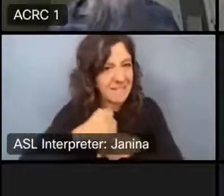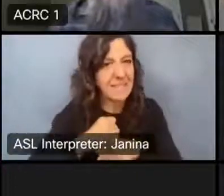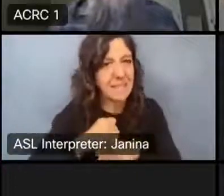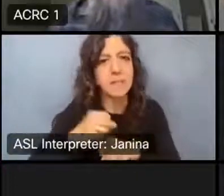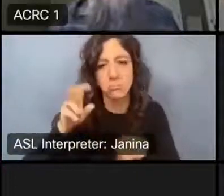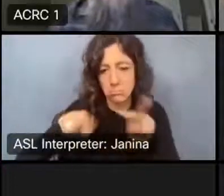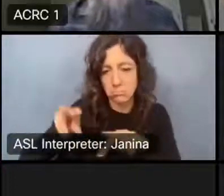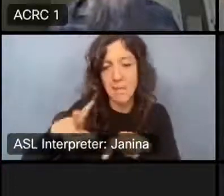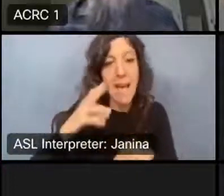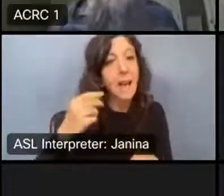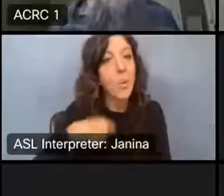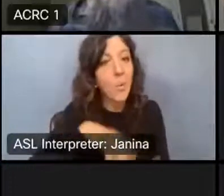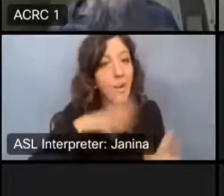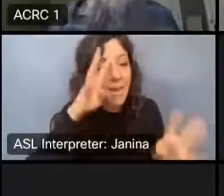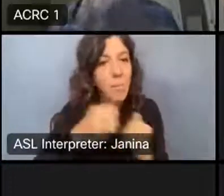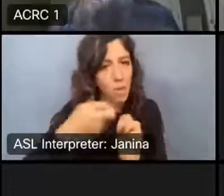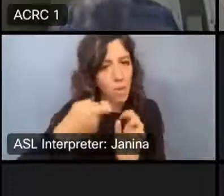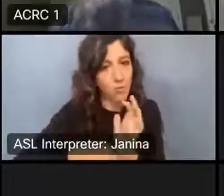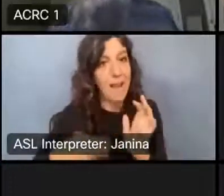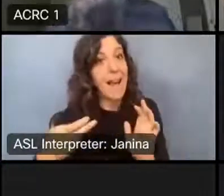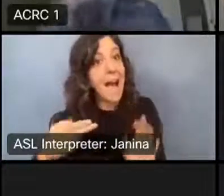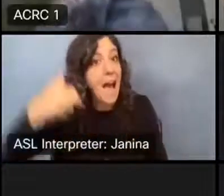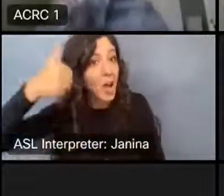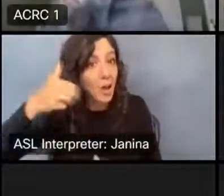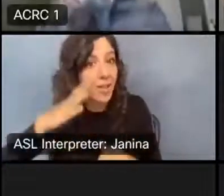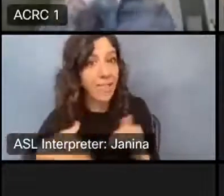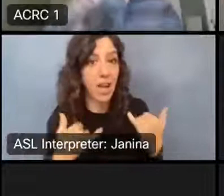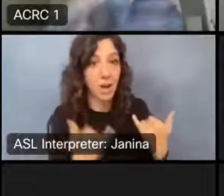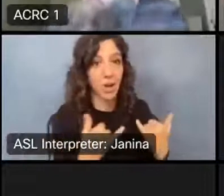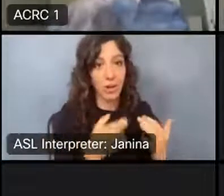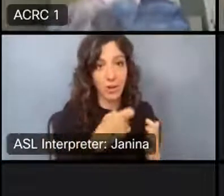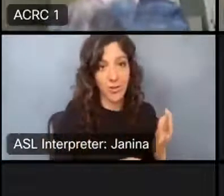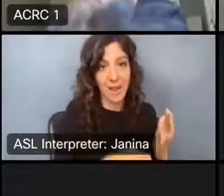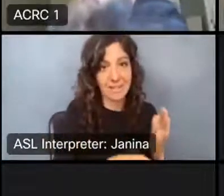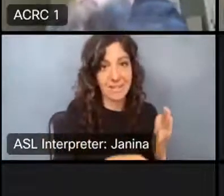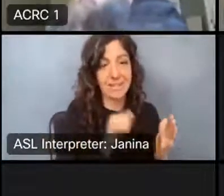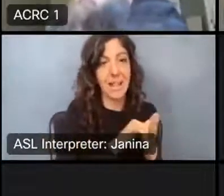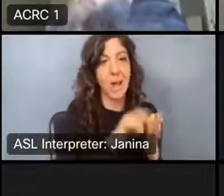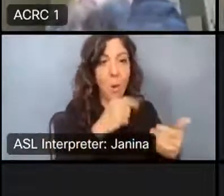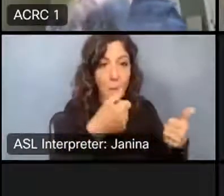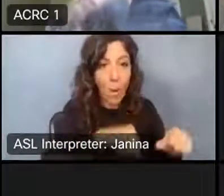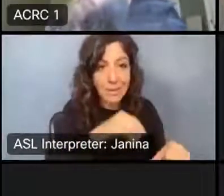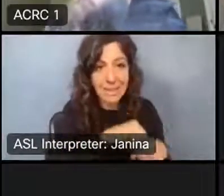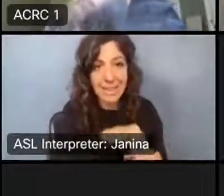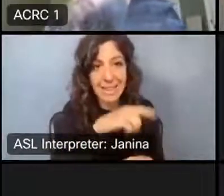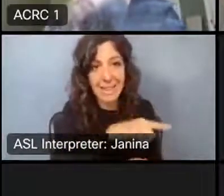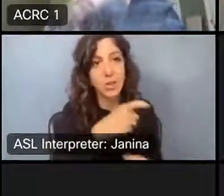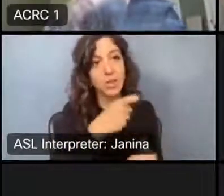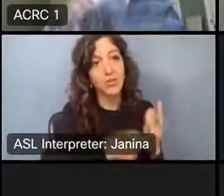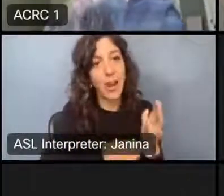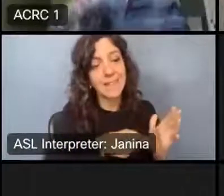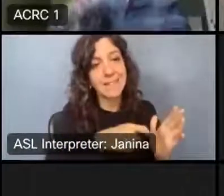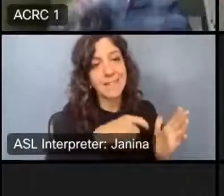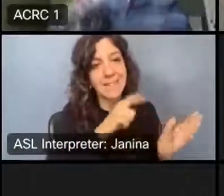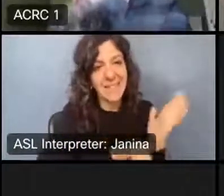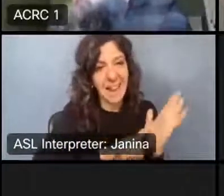is higher than the current rates that are posted in the rate study. So we just went